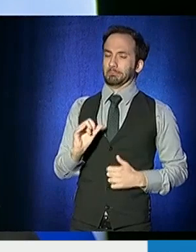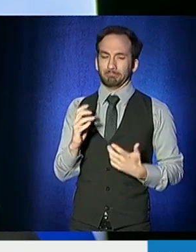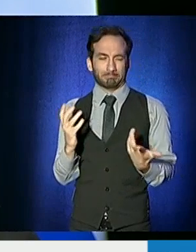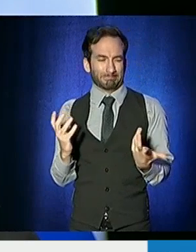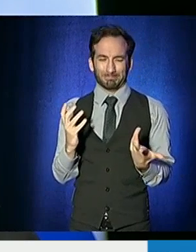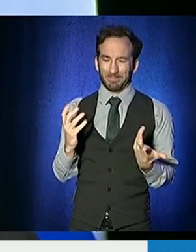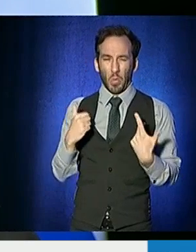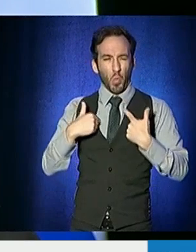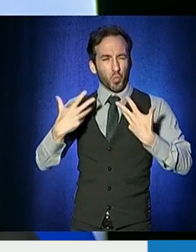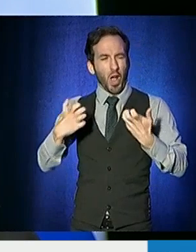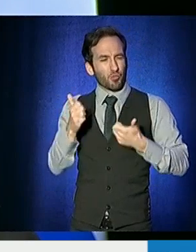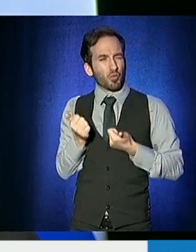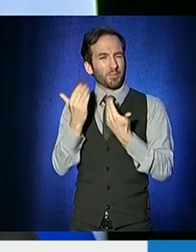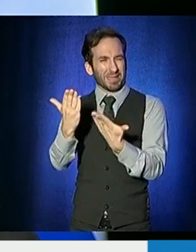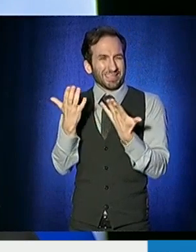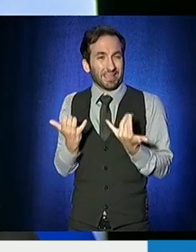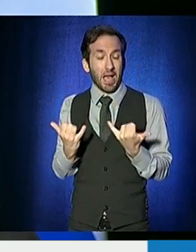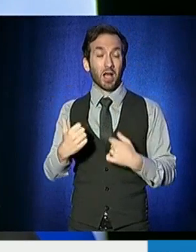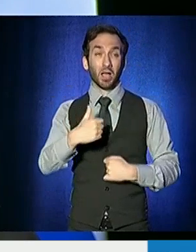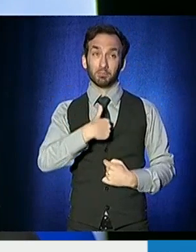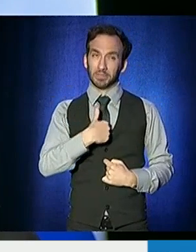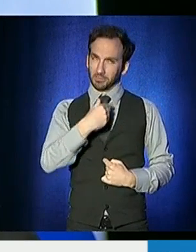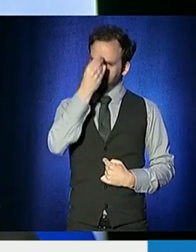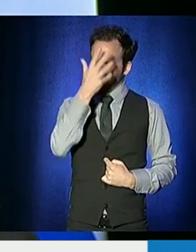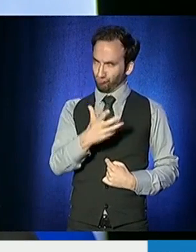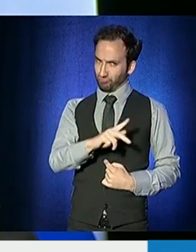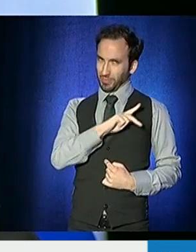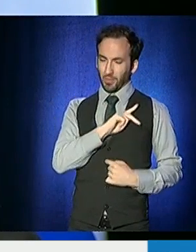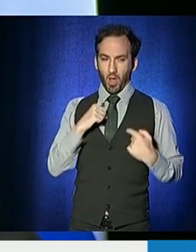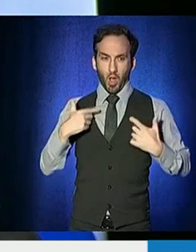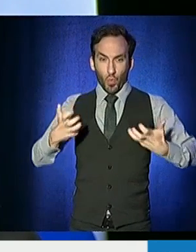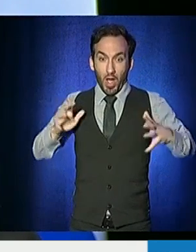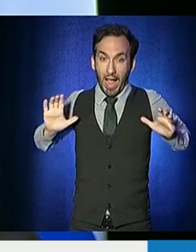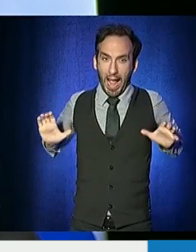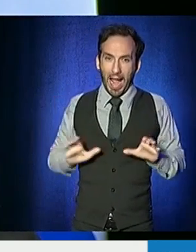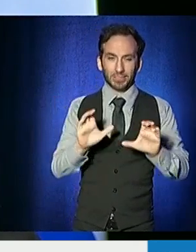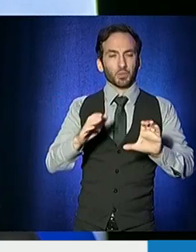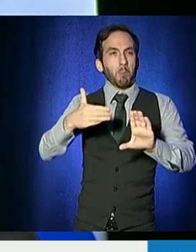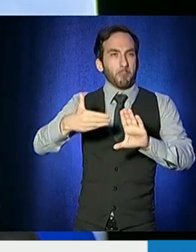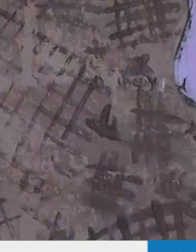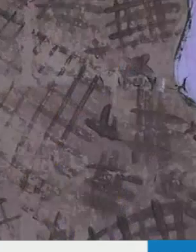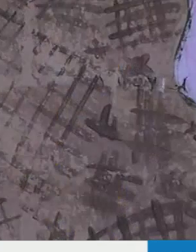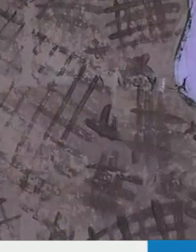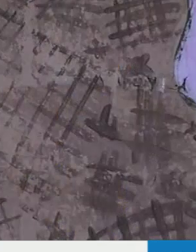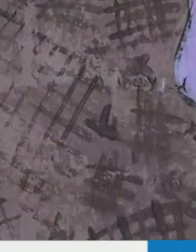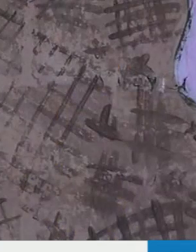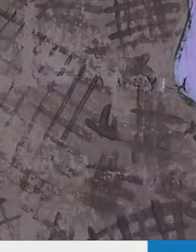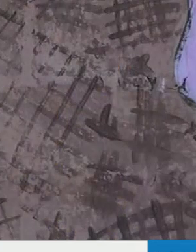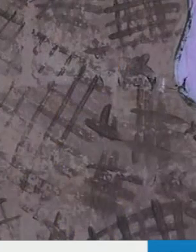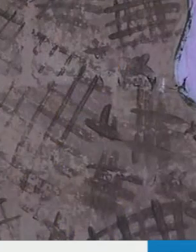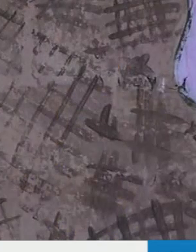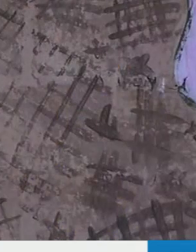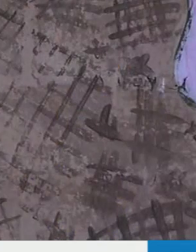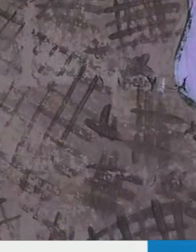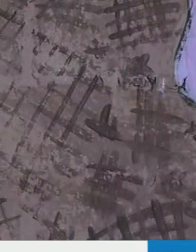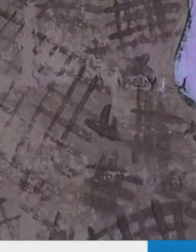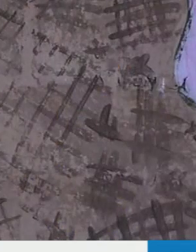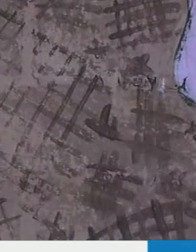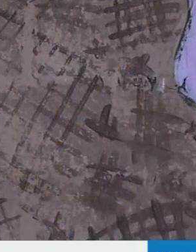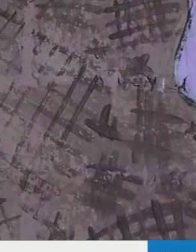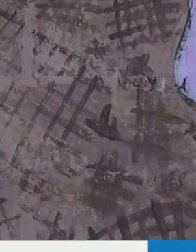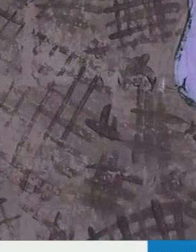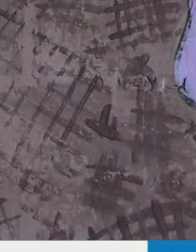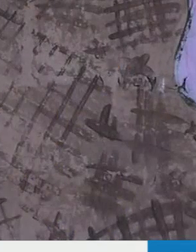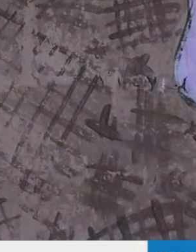receiving recommendations. And I'm a guy who would like to see action before Christmas. Recommendations are expected